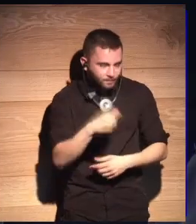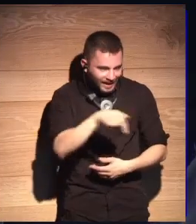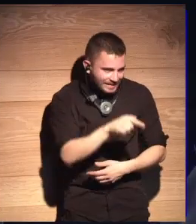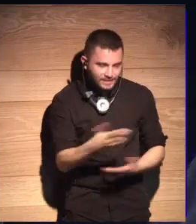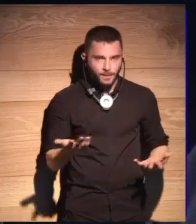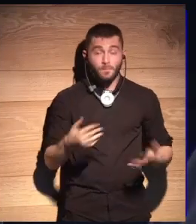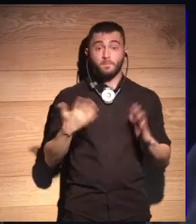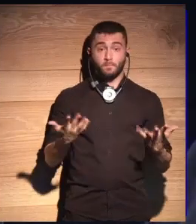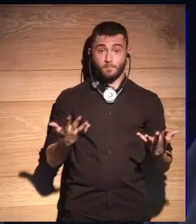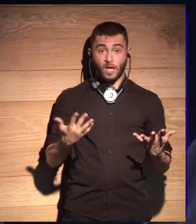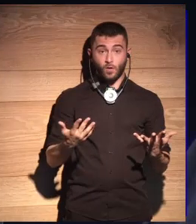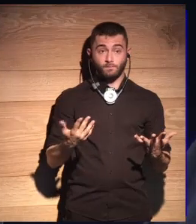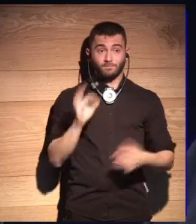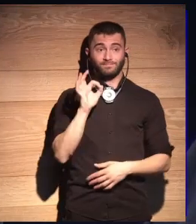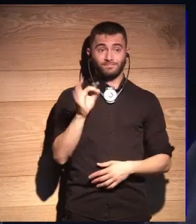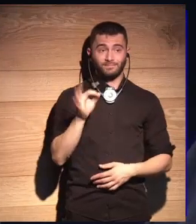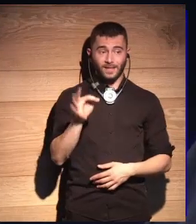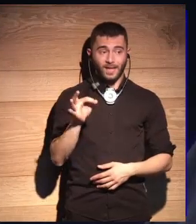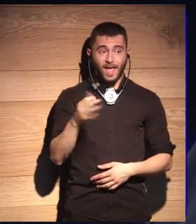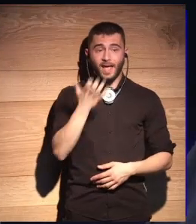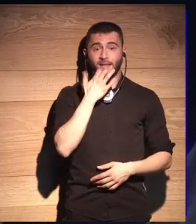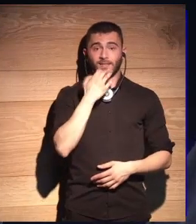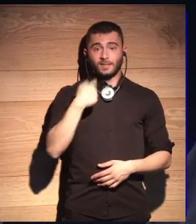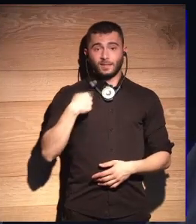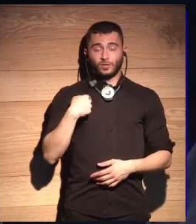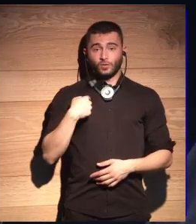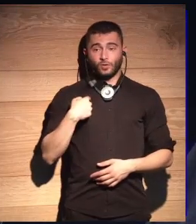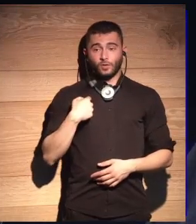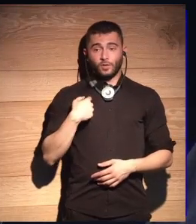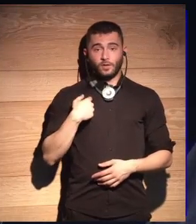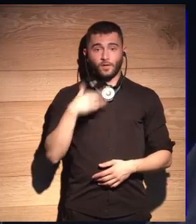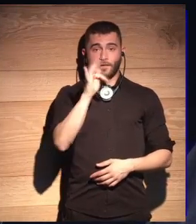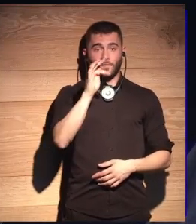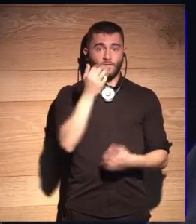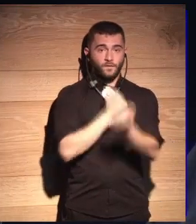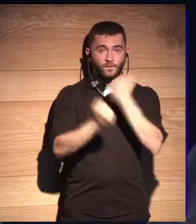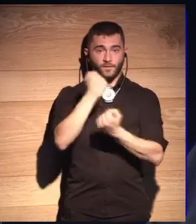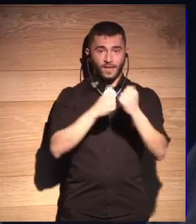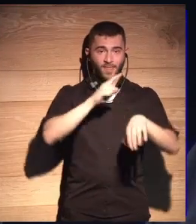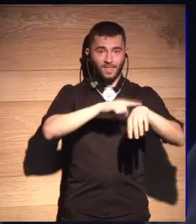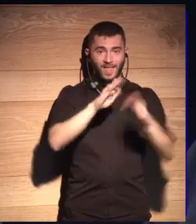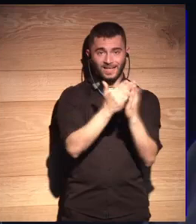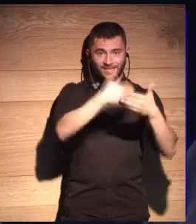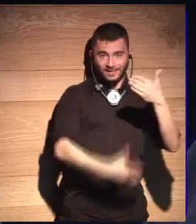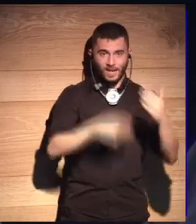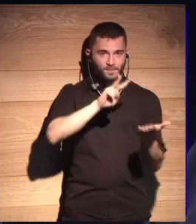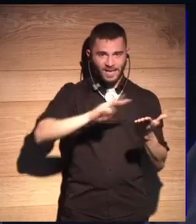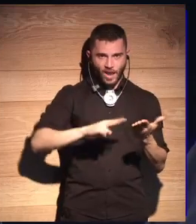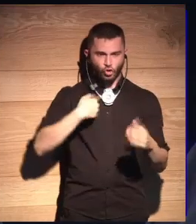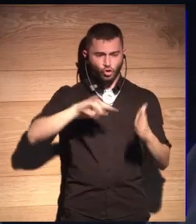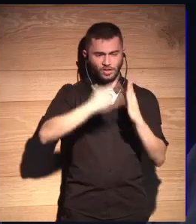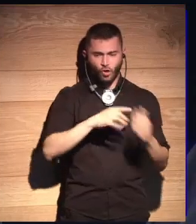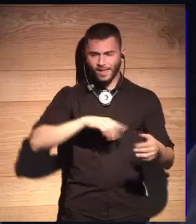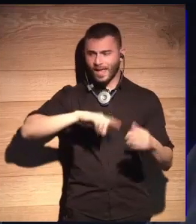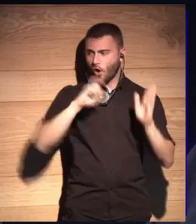that, I mean, if I read something in the Financial Times, I don't kind of go and follow all of the methodology and all of the sort of, you know, go and check the